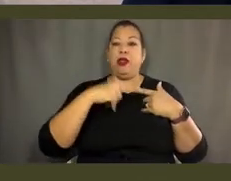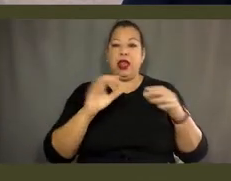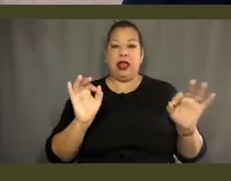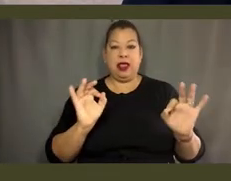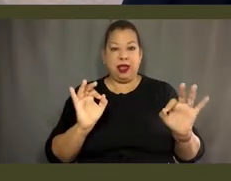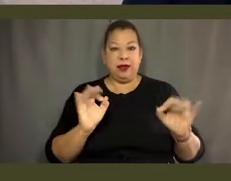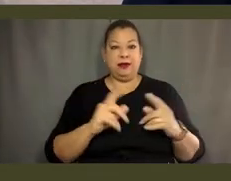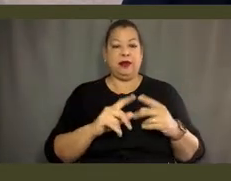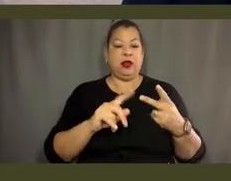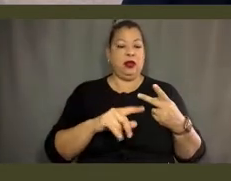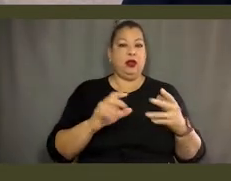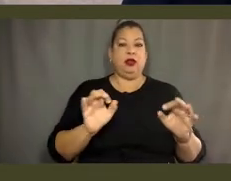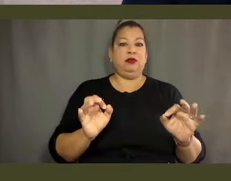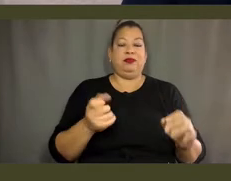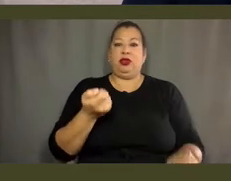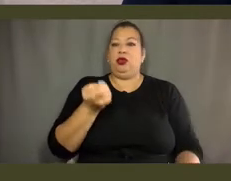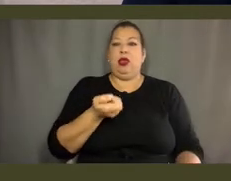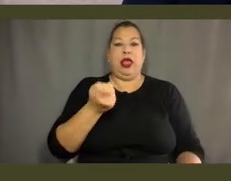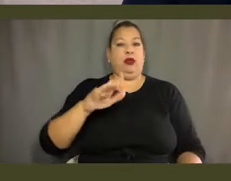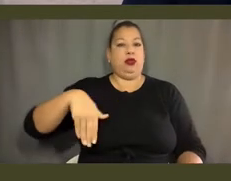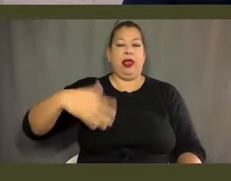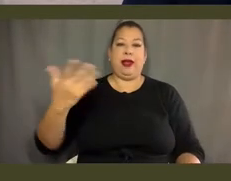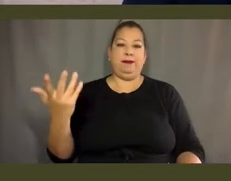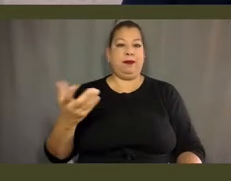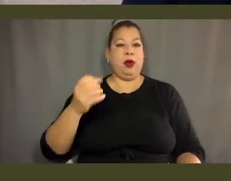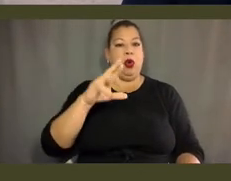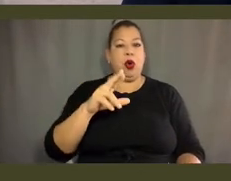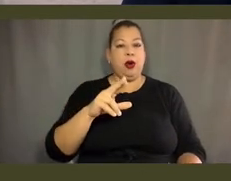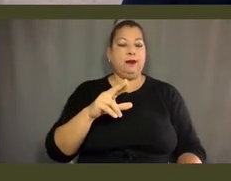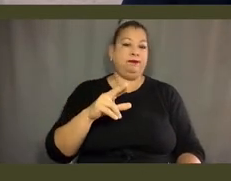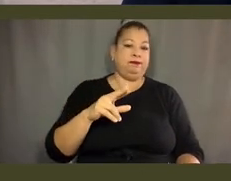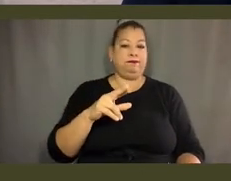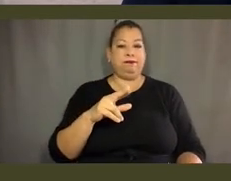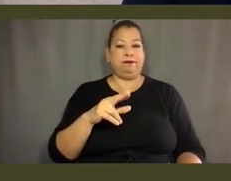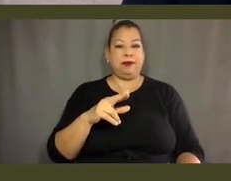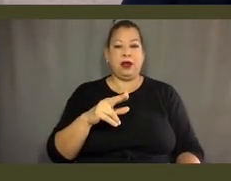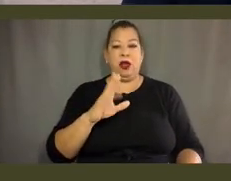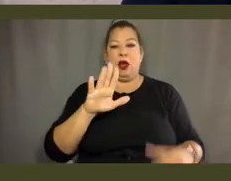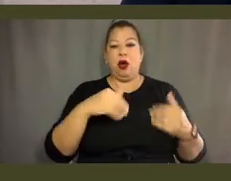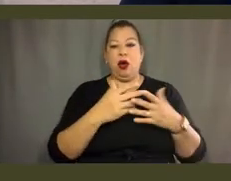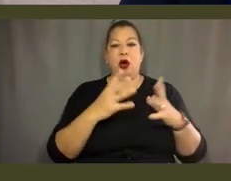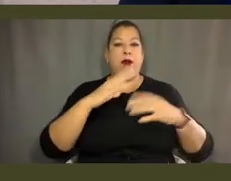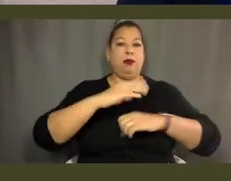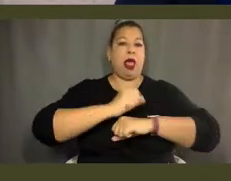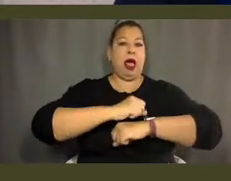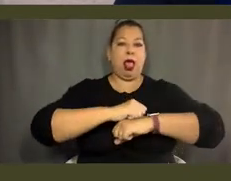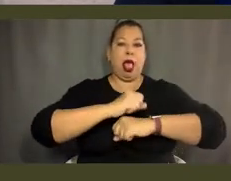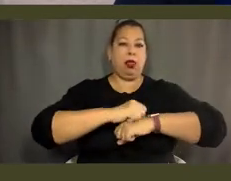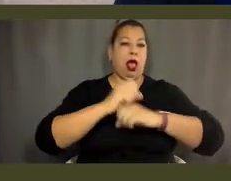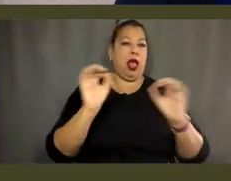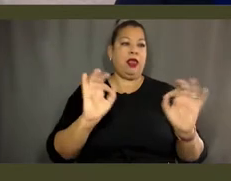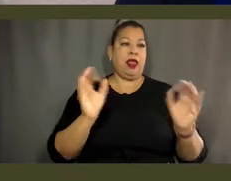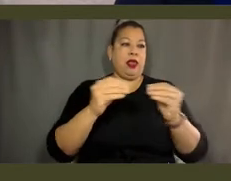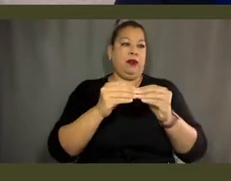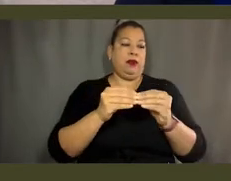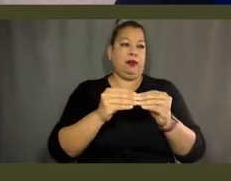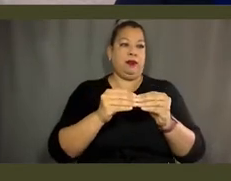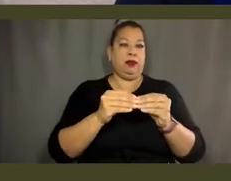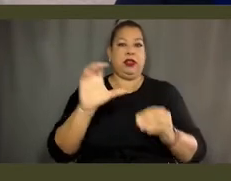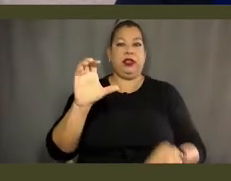too little, too late, or as Greta would say, all blah, blah, blah, and nothing more. So here